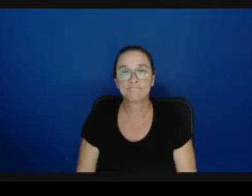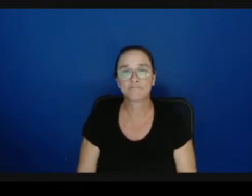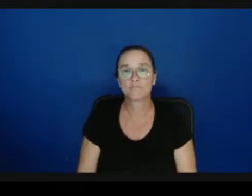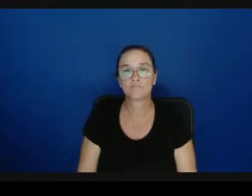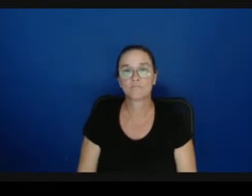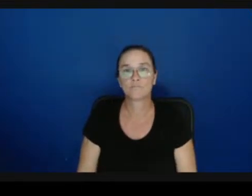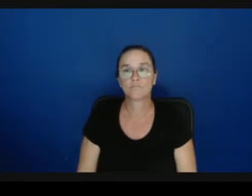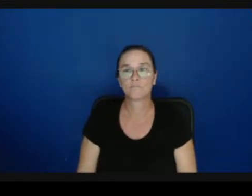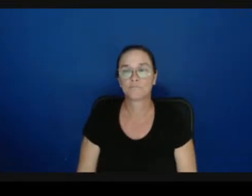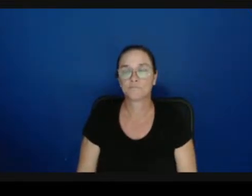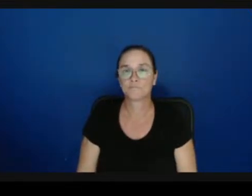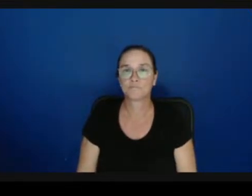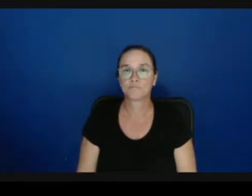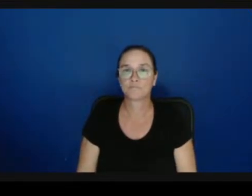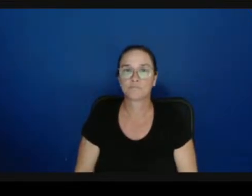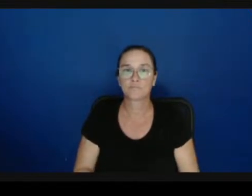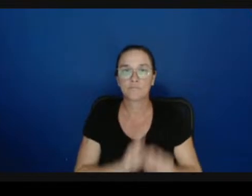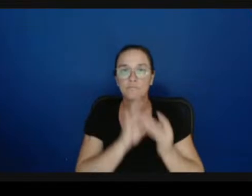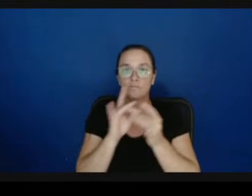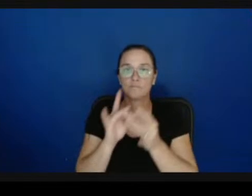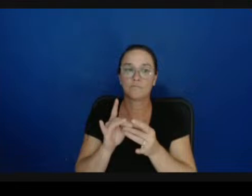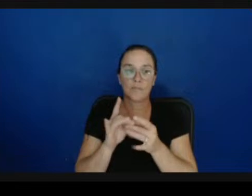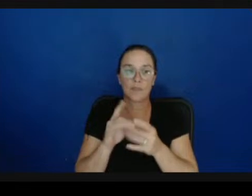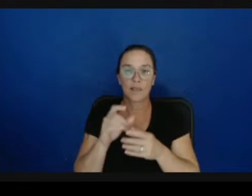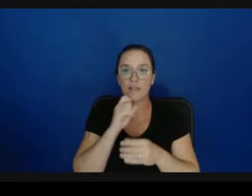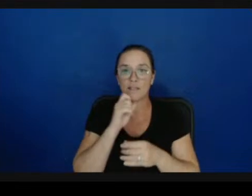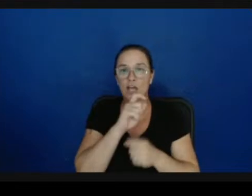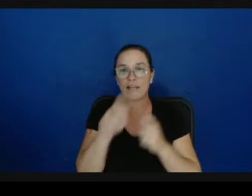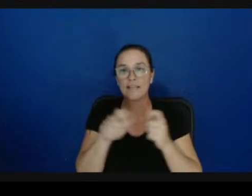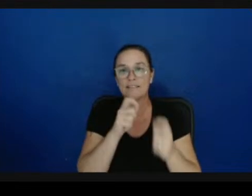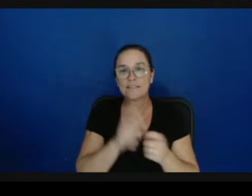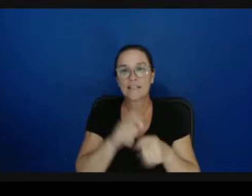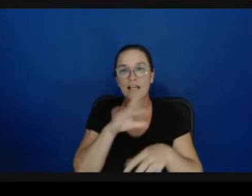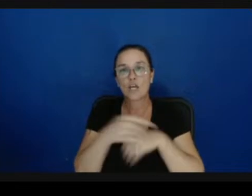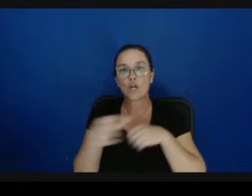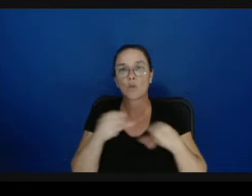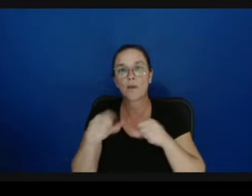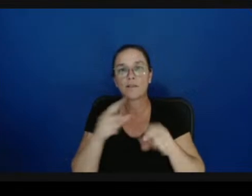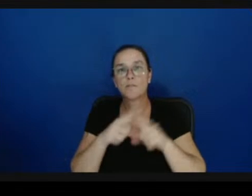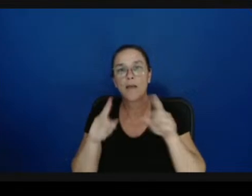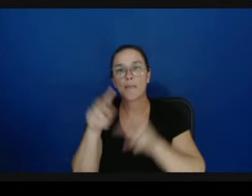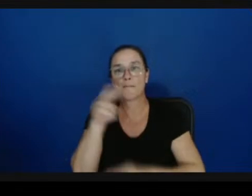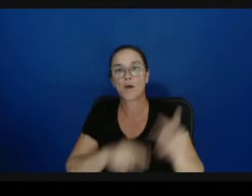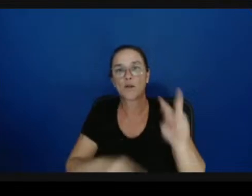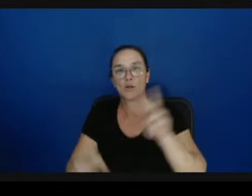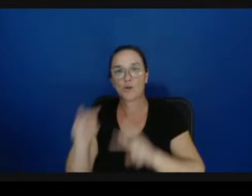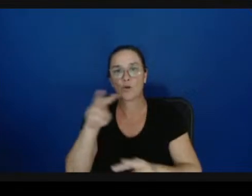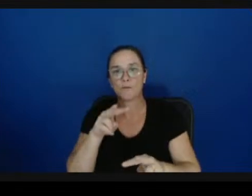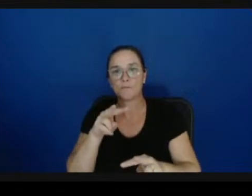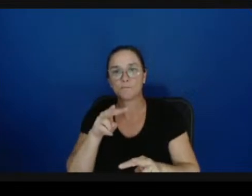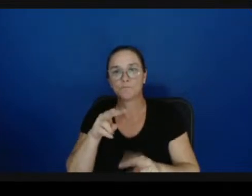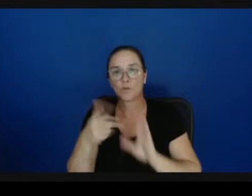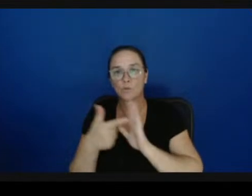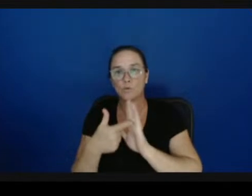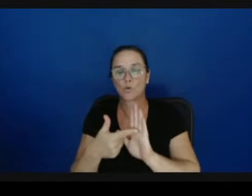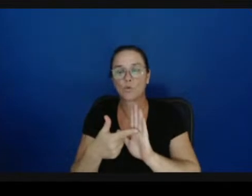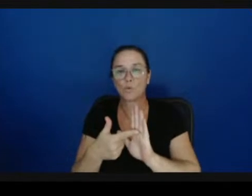Along those lines, not exactly earthquakes, but coming into the monitoring range here, we'll show you guys